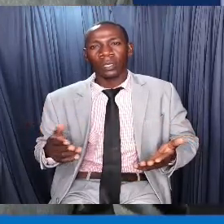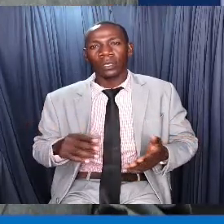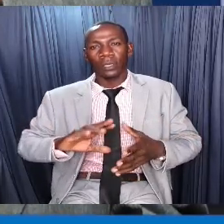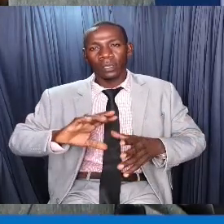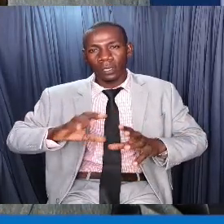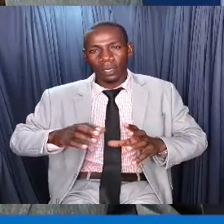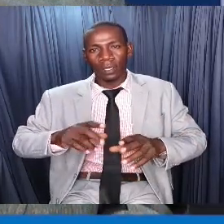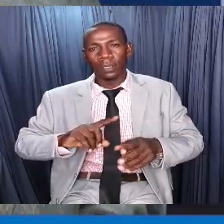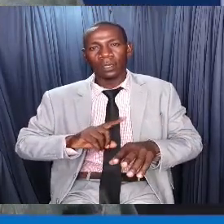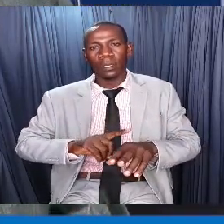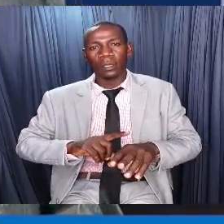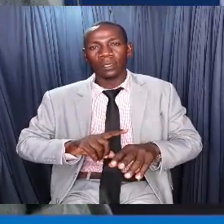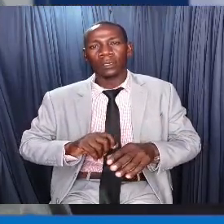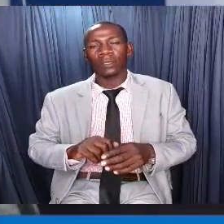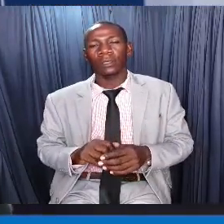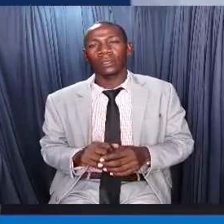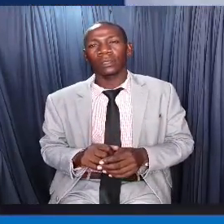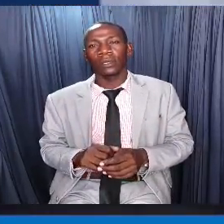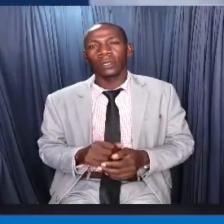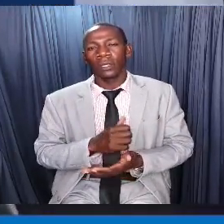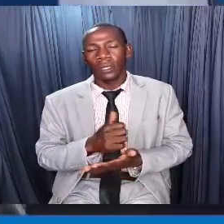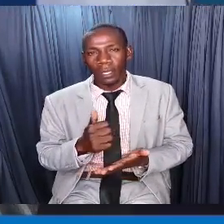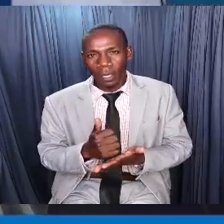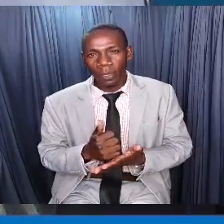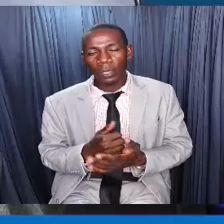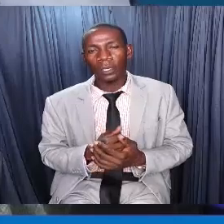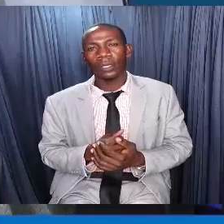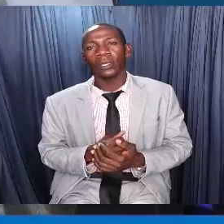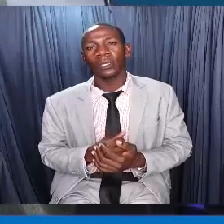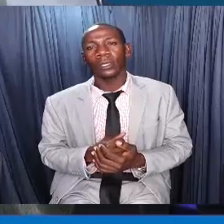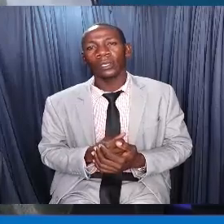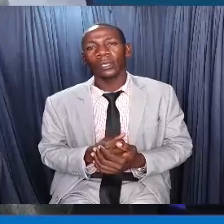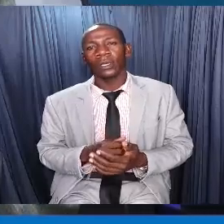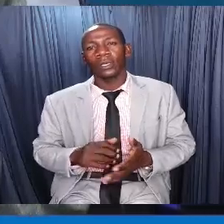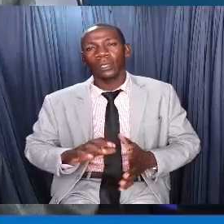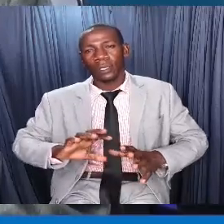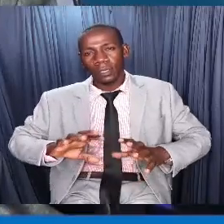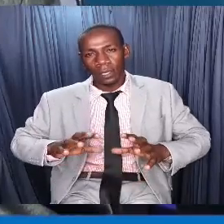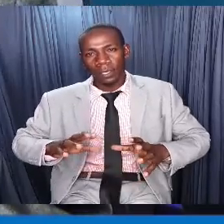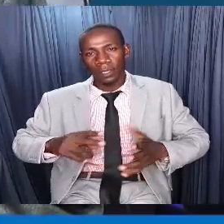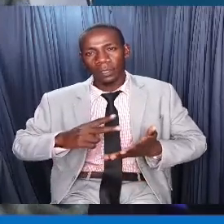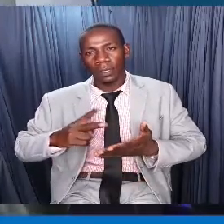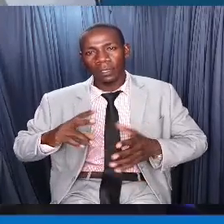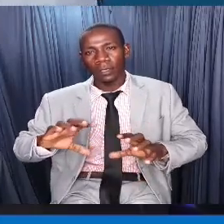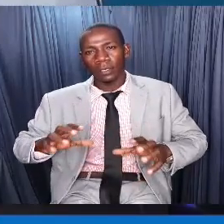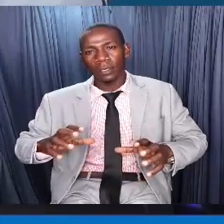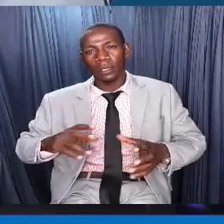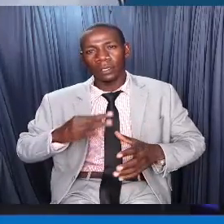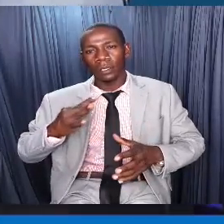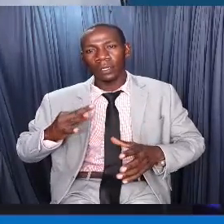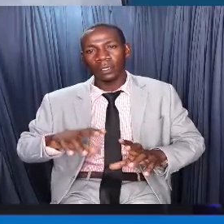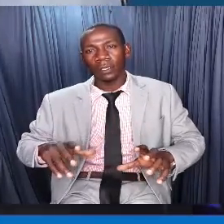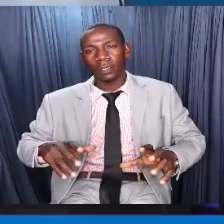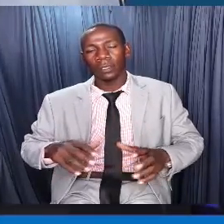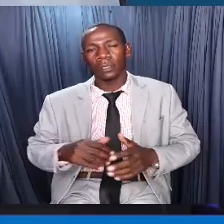pili. This is a second chance. Bwana Yesu asifiwe sana. Amen. Hiyo ni nafasi ya pili. That is the second chance. Nafasi ya tatu.